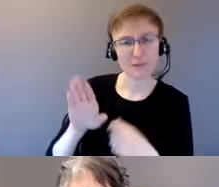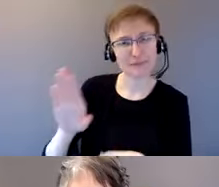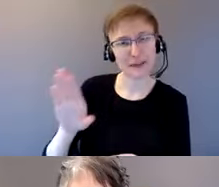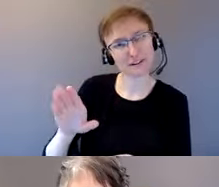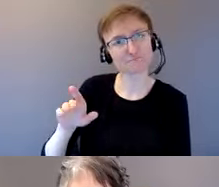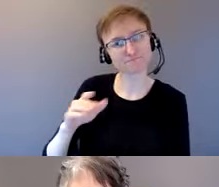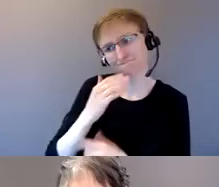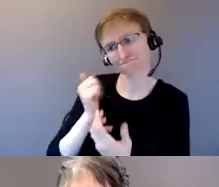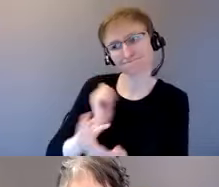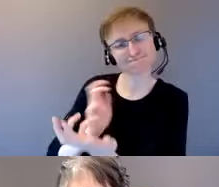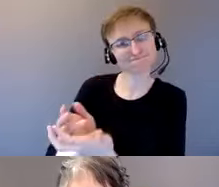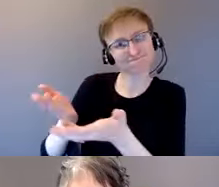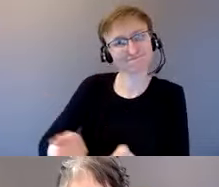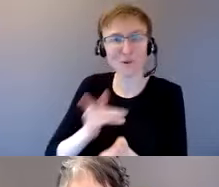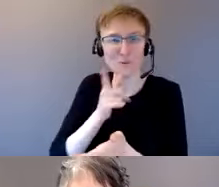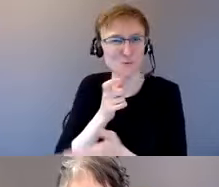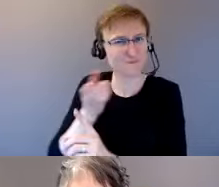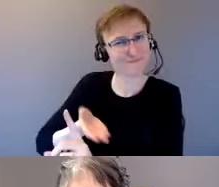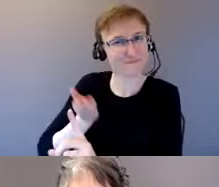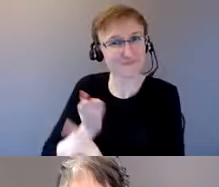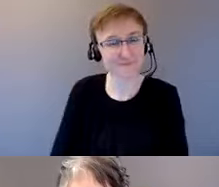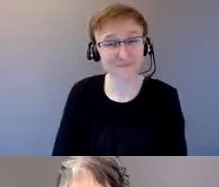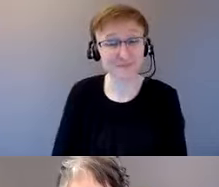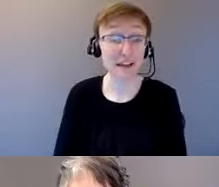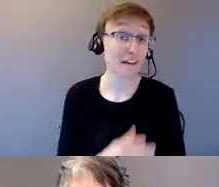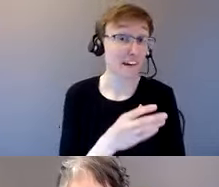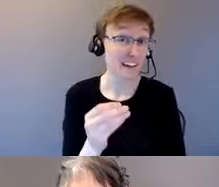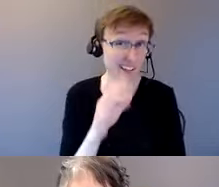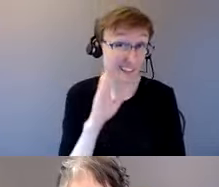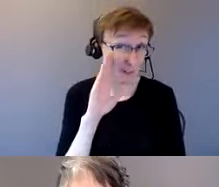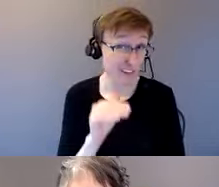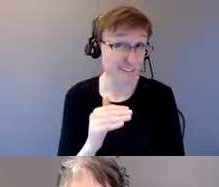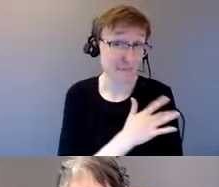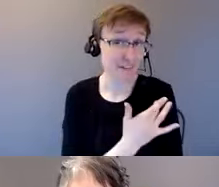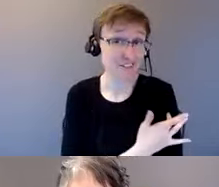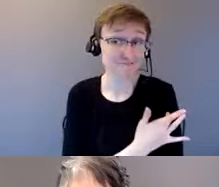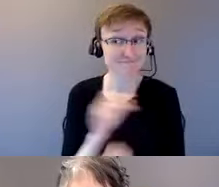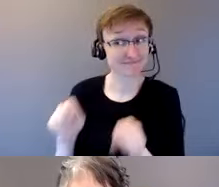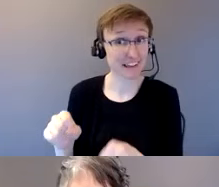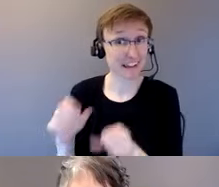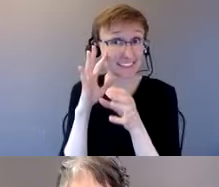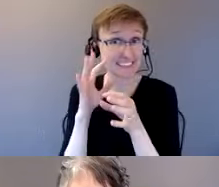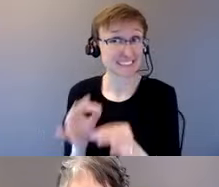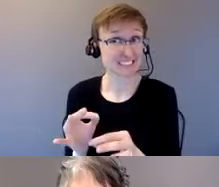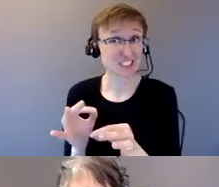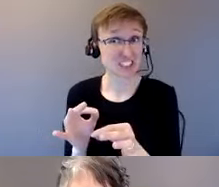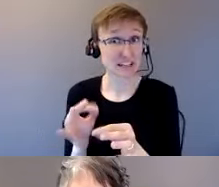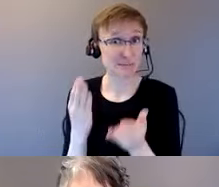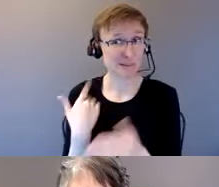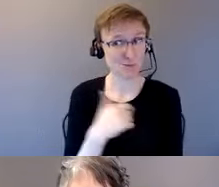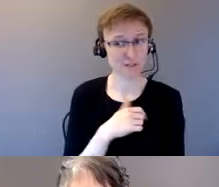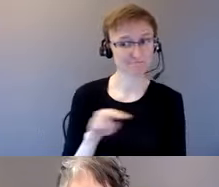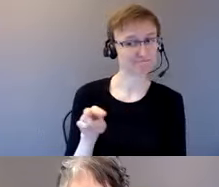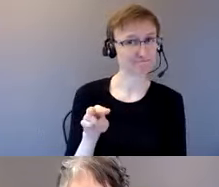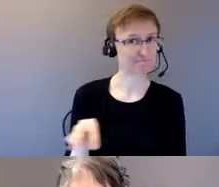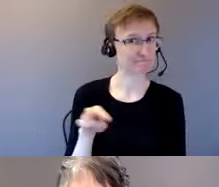ultimately, patients, they get the right to make poor choices. Our focus is on the person's mental capacity, not their